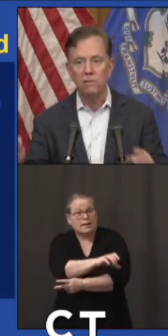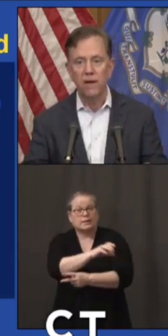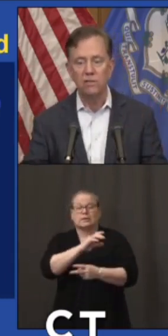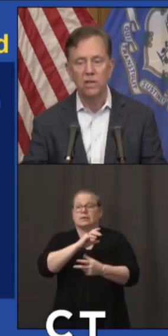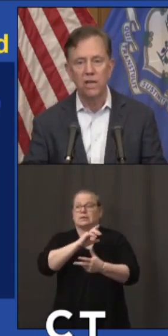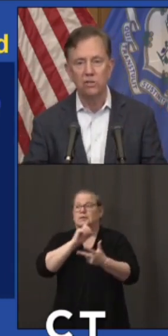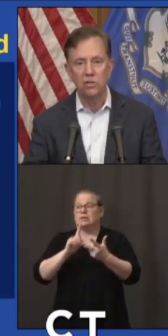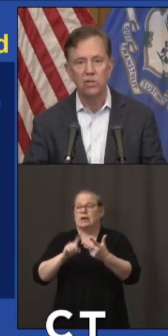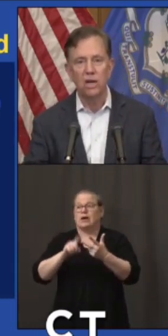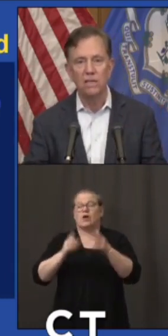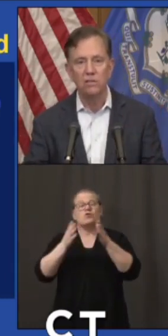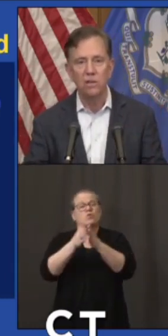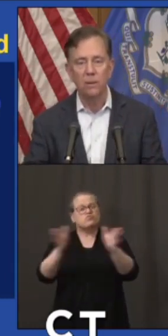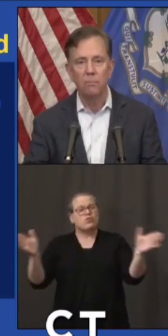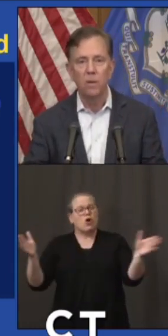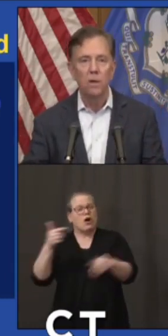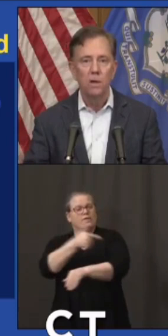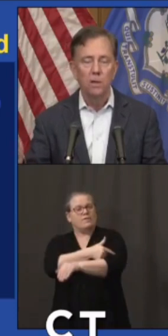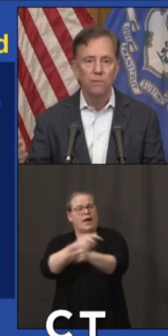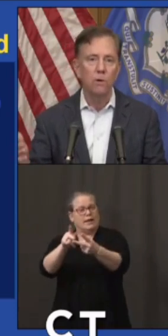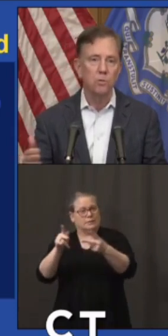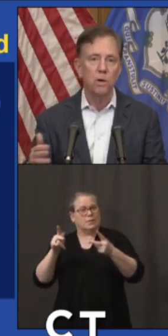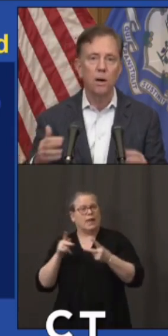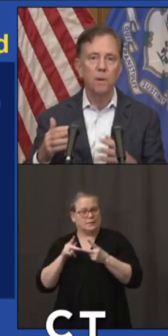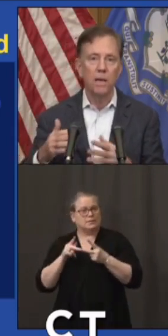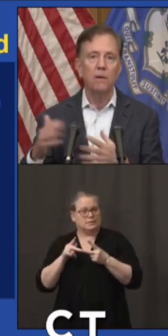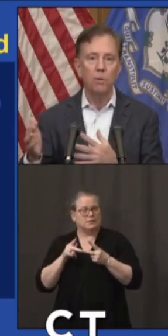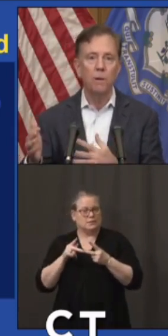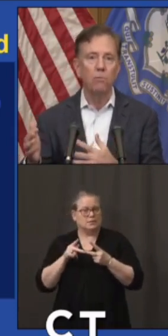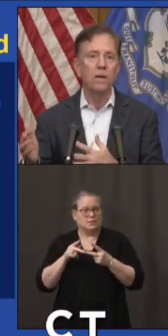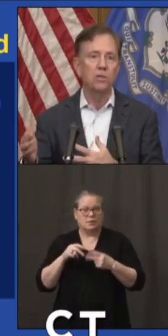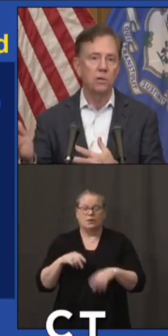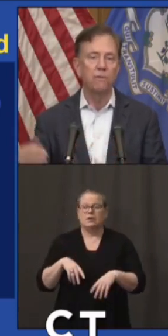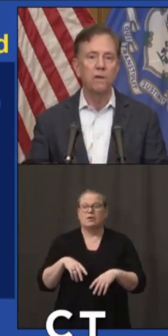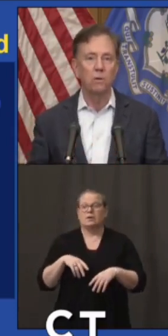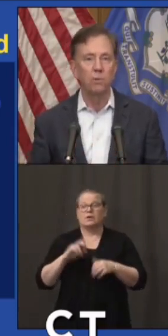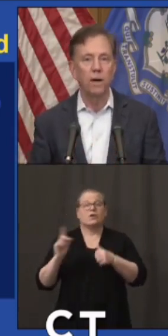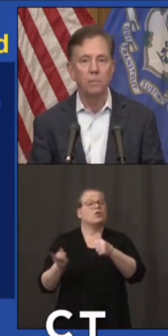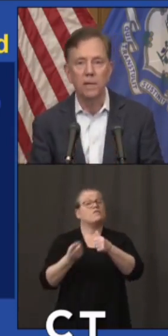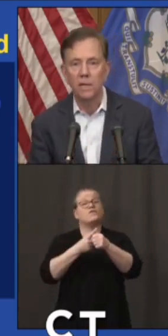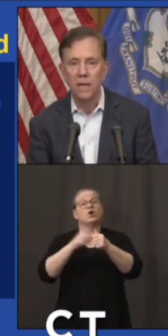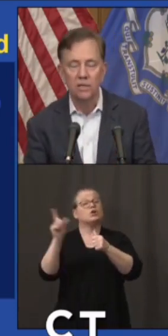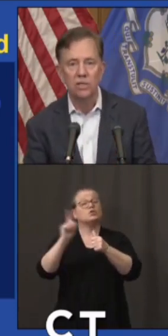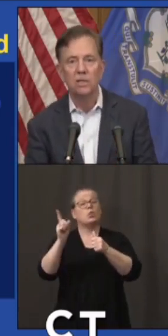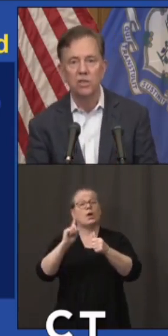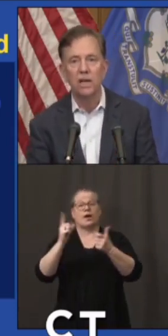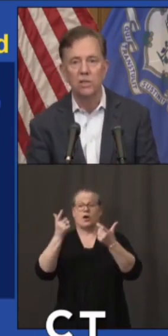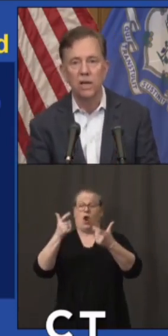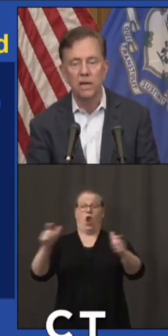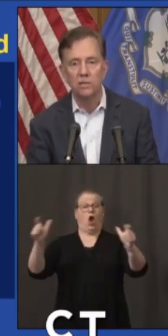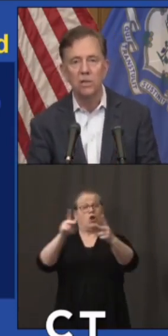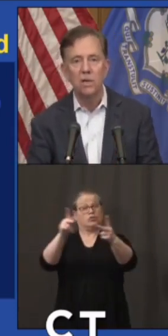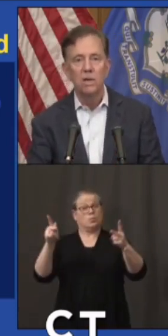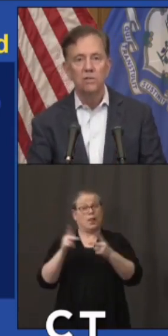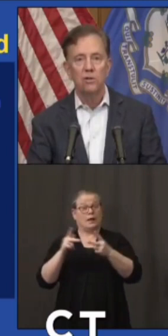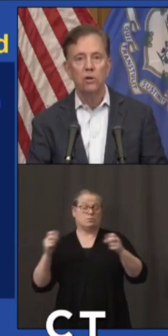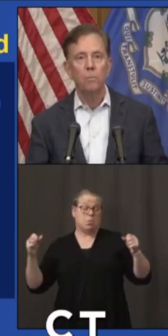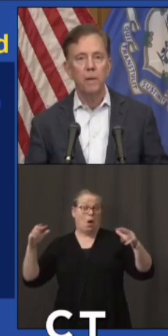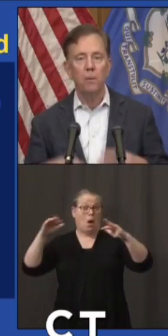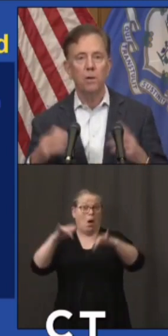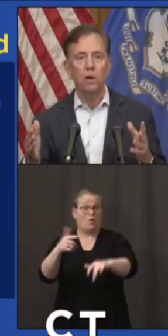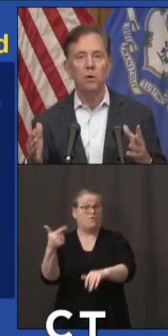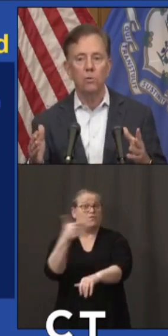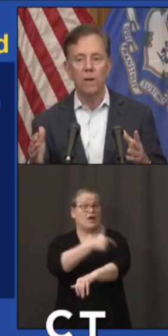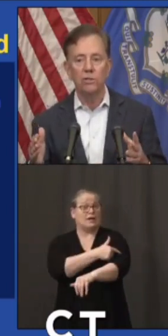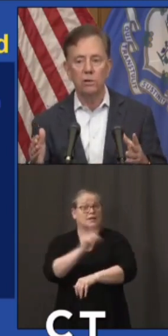broad-based vaccination sites. The first one up, again, will be Rentschler Field, probably in the next 10 days. So you'll